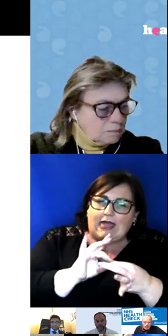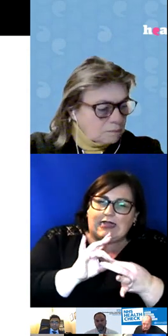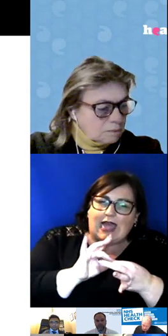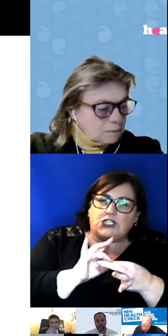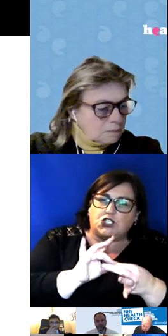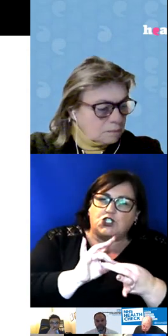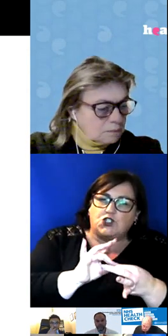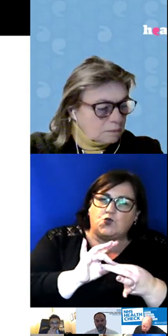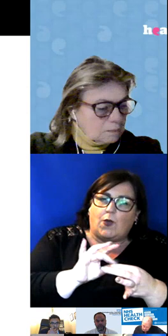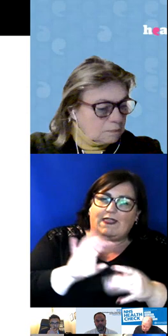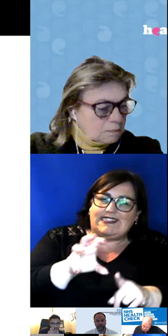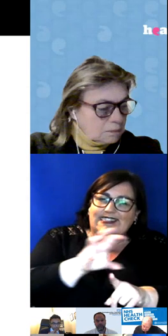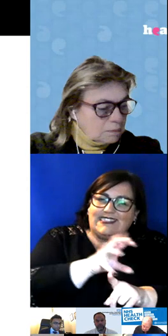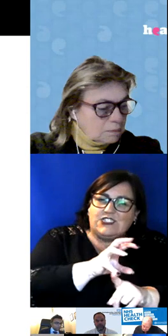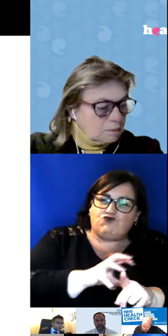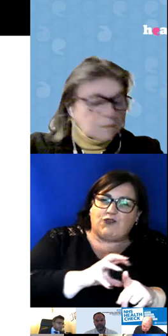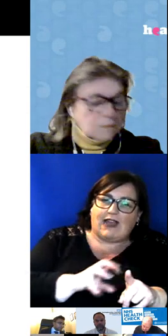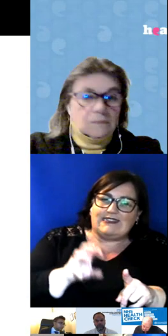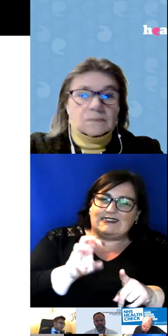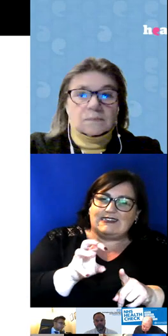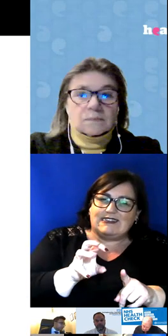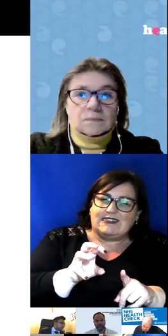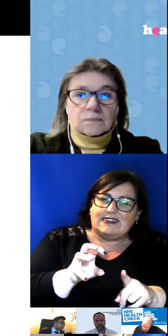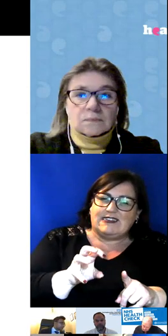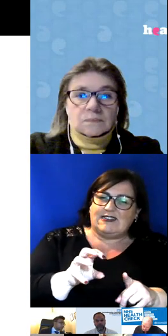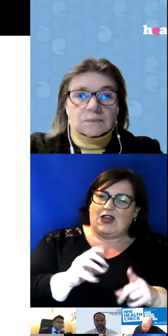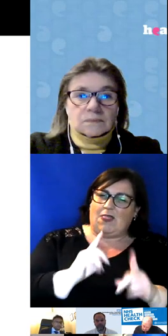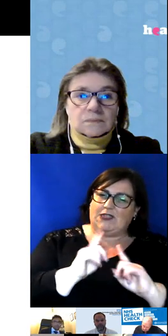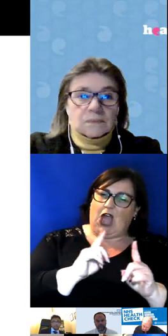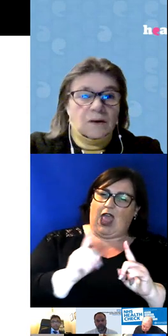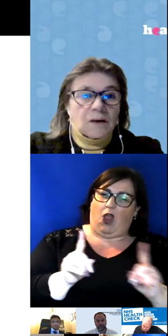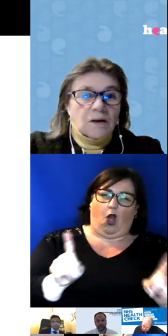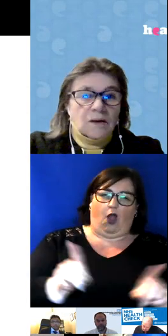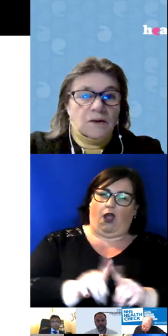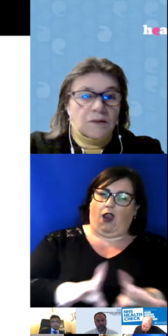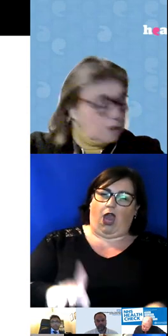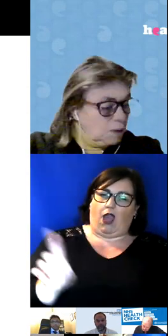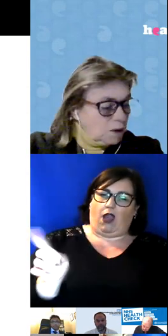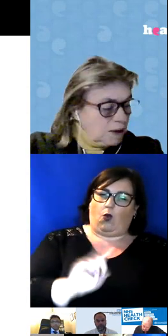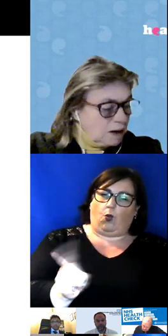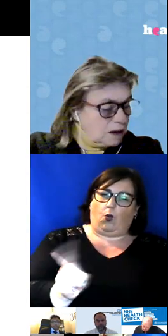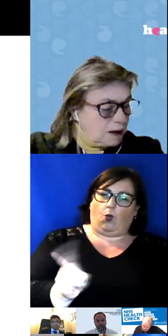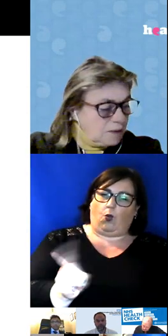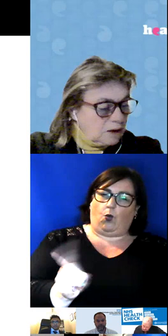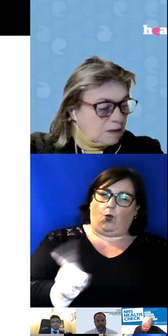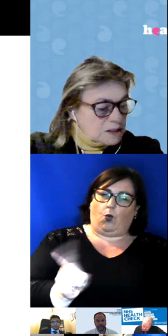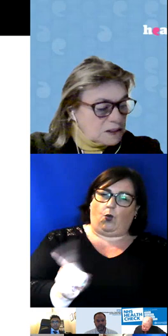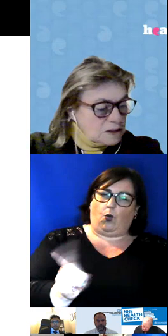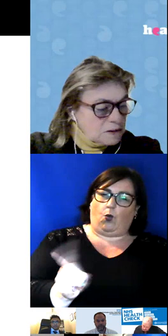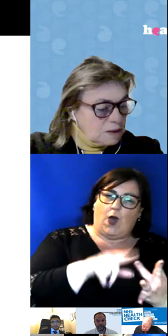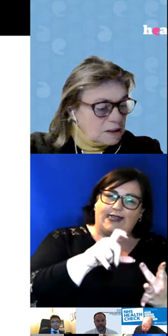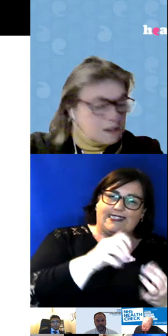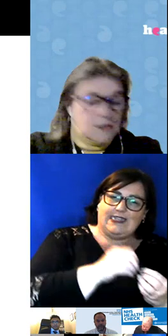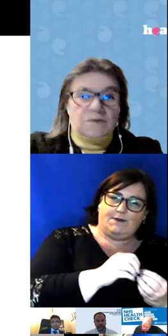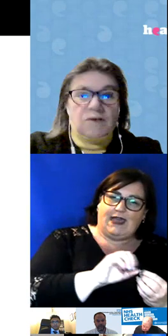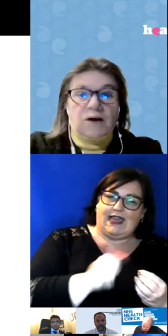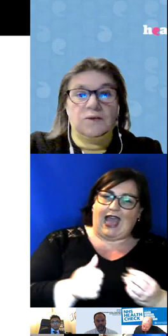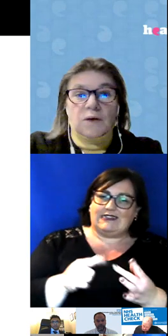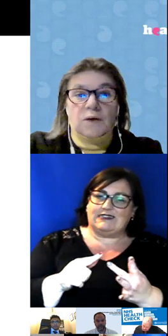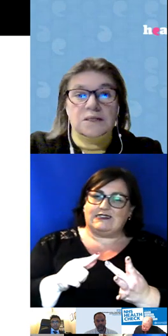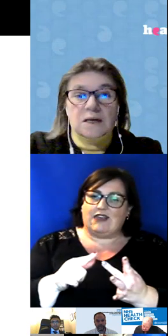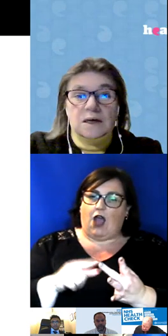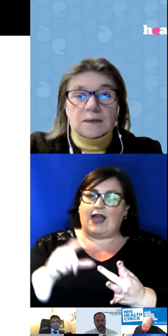of the dialogue between the local authorities and the ICP within the ICP? Thanks. Thank you, Paul. I think I'll hand that over to Councillor